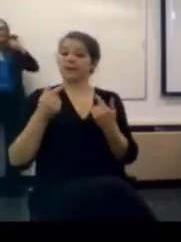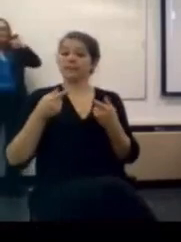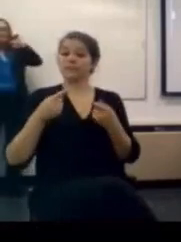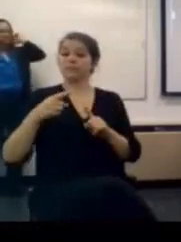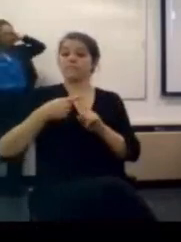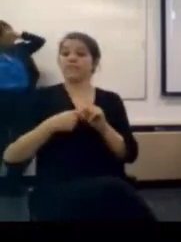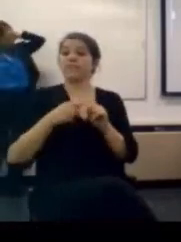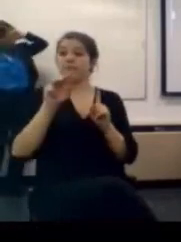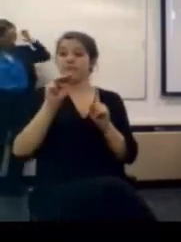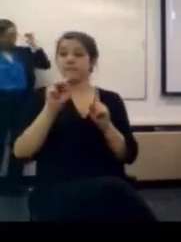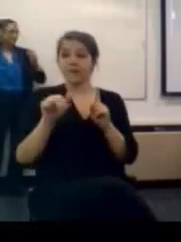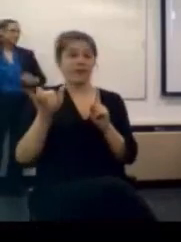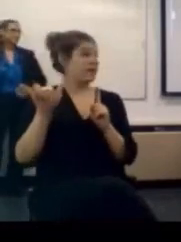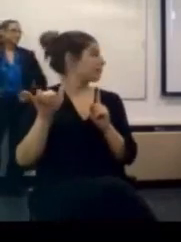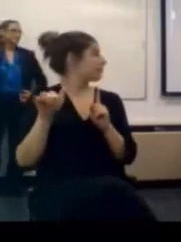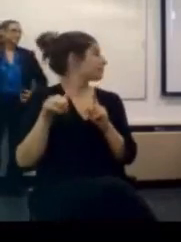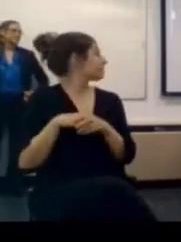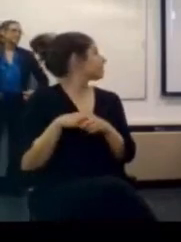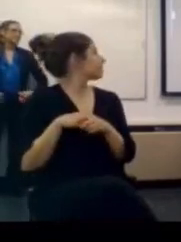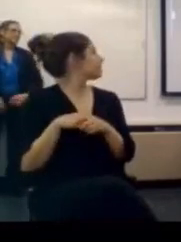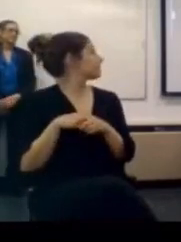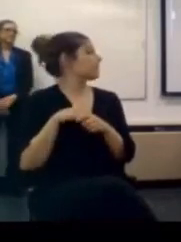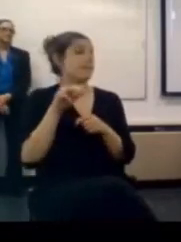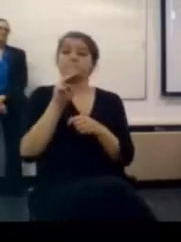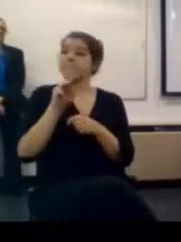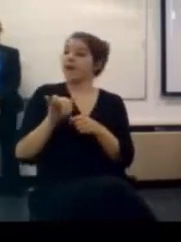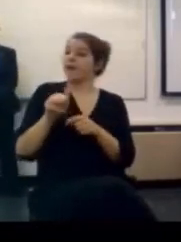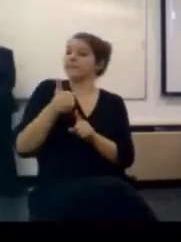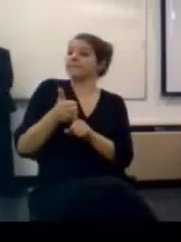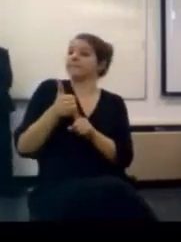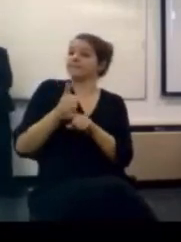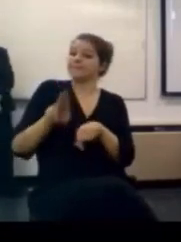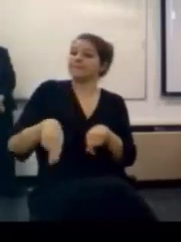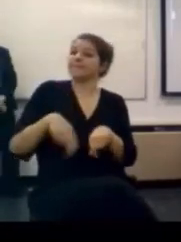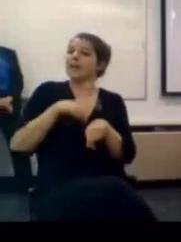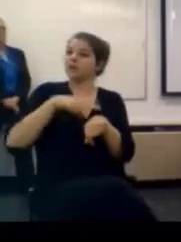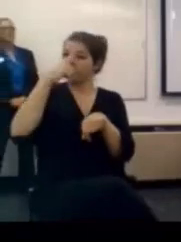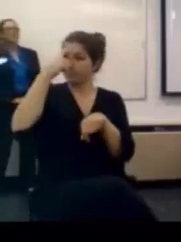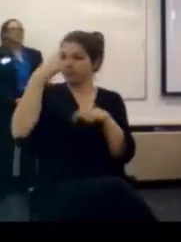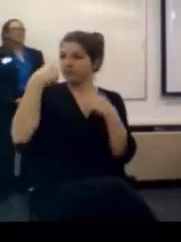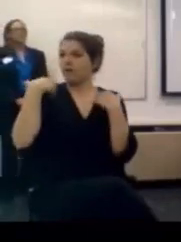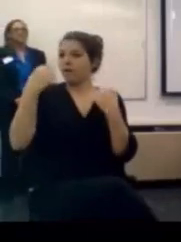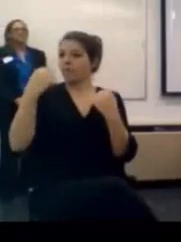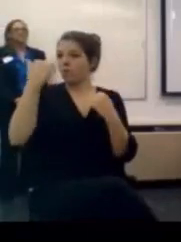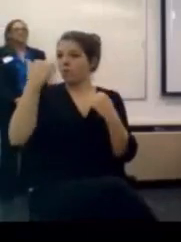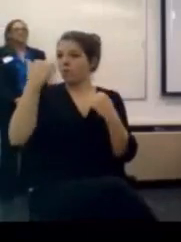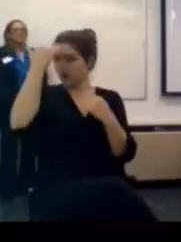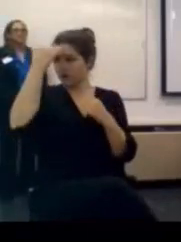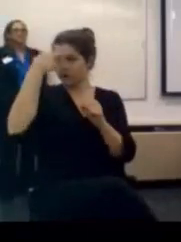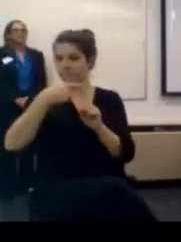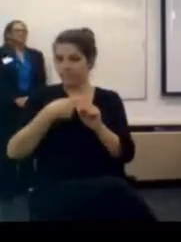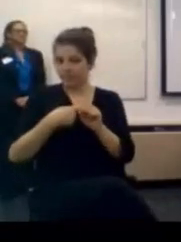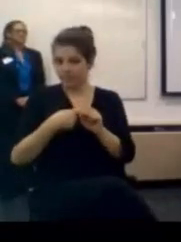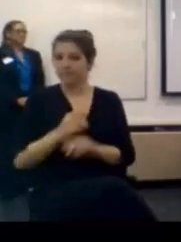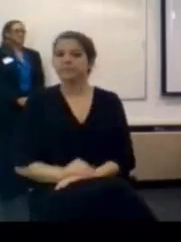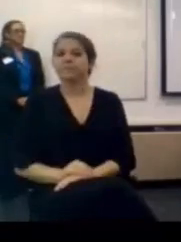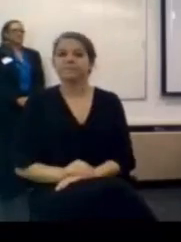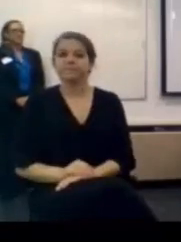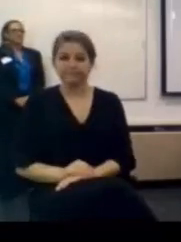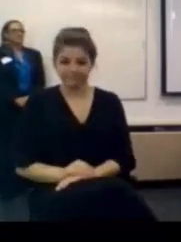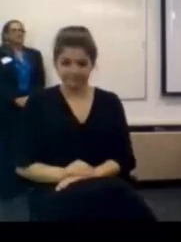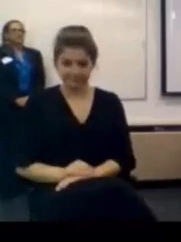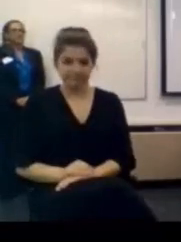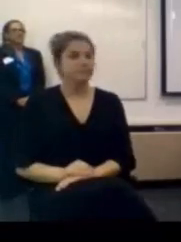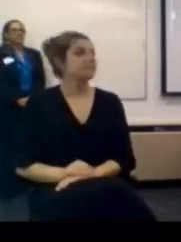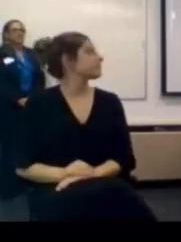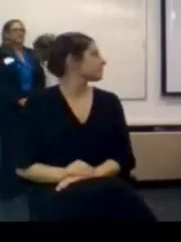sung today during the month of May. May is National Mental Health Awareness Month.